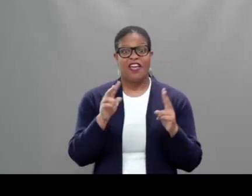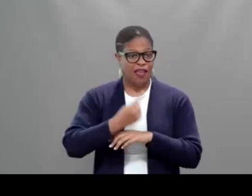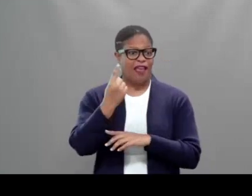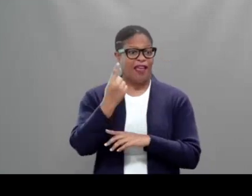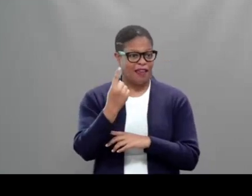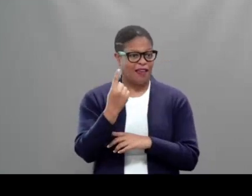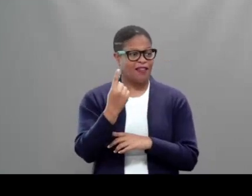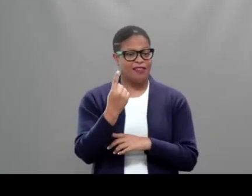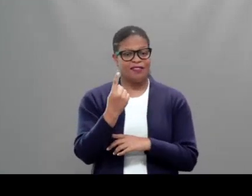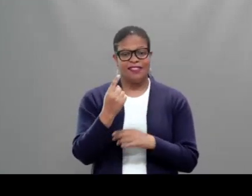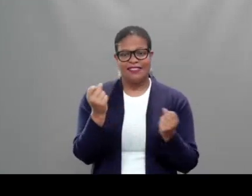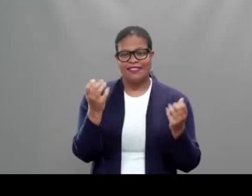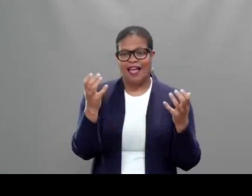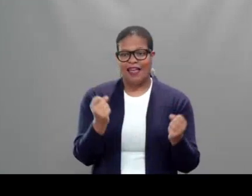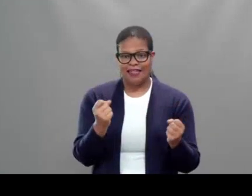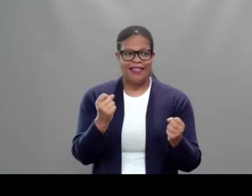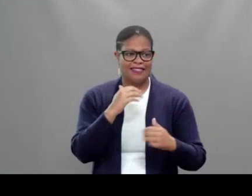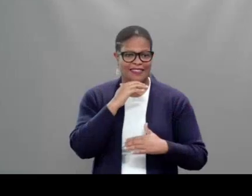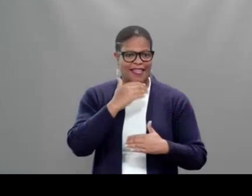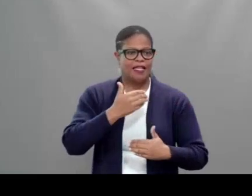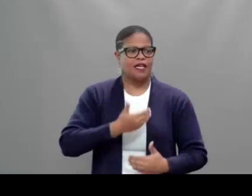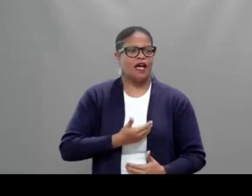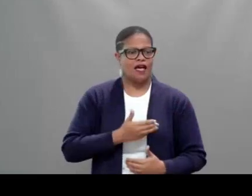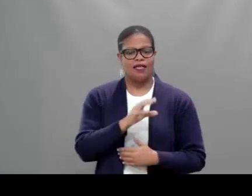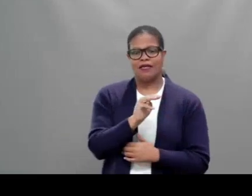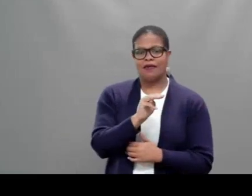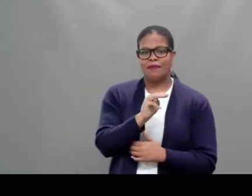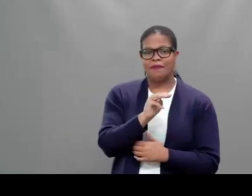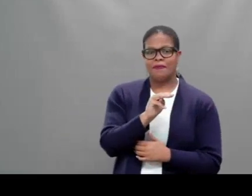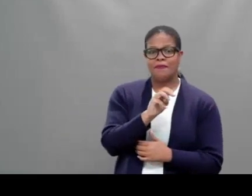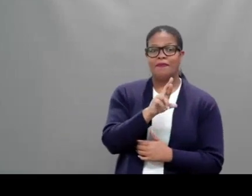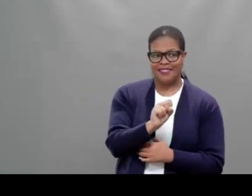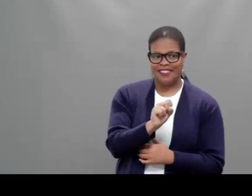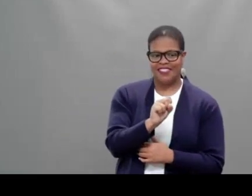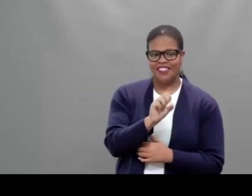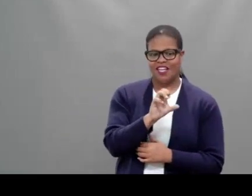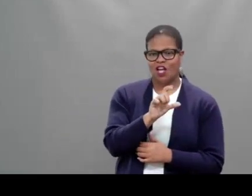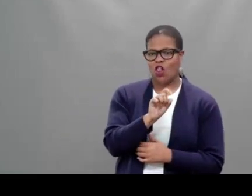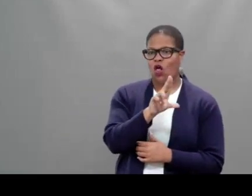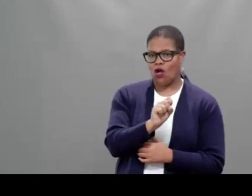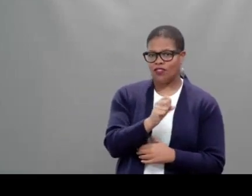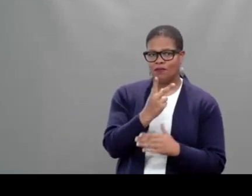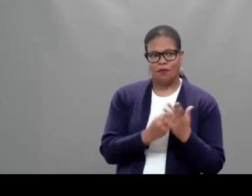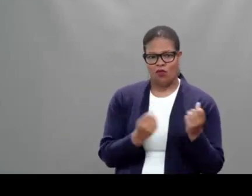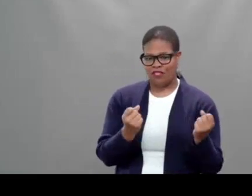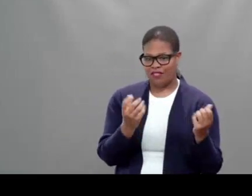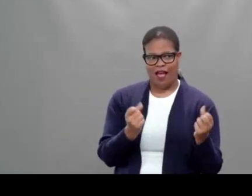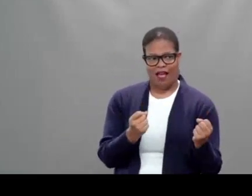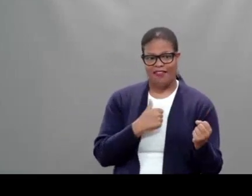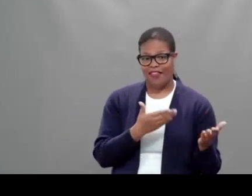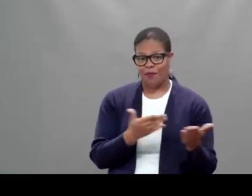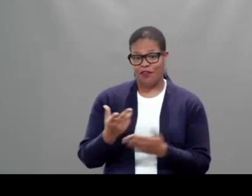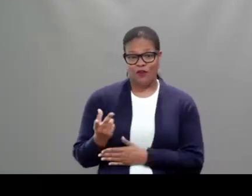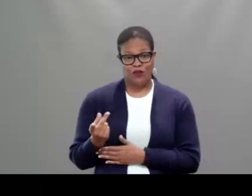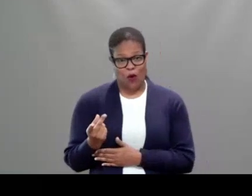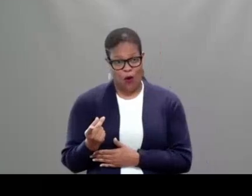day. Signing Santa brings Mrs. Claus, and they both sign. They bring their dog, and they have reindeer ears